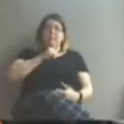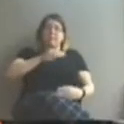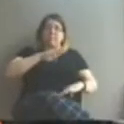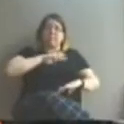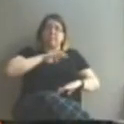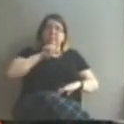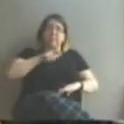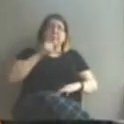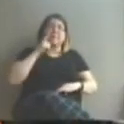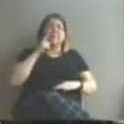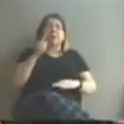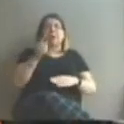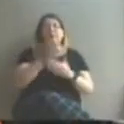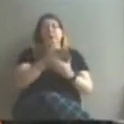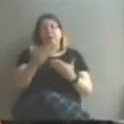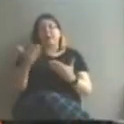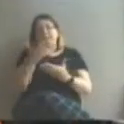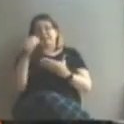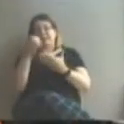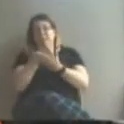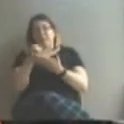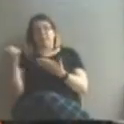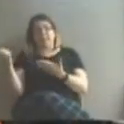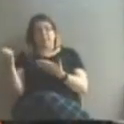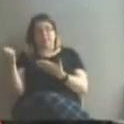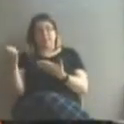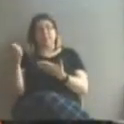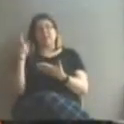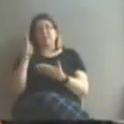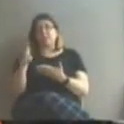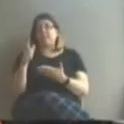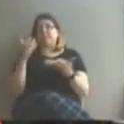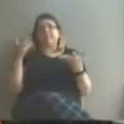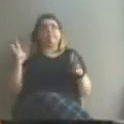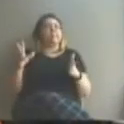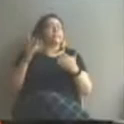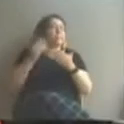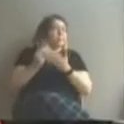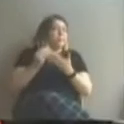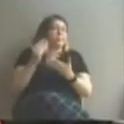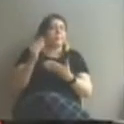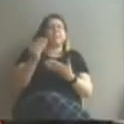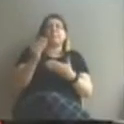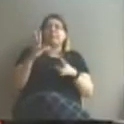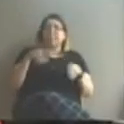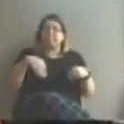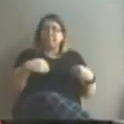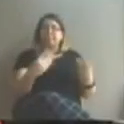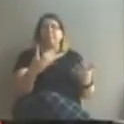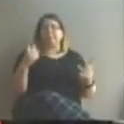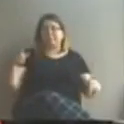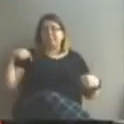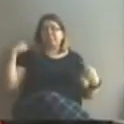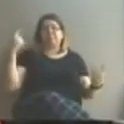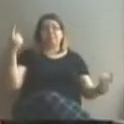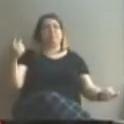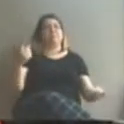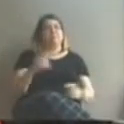supplies and unmet need of equipment that should have been purchased and should have been supplied all along.